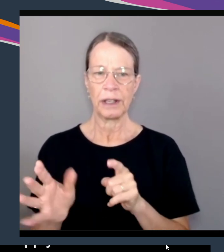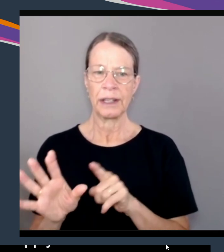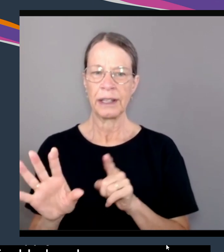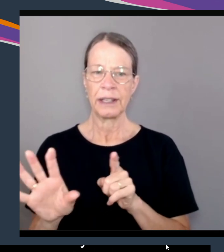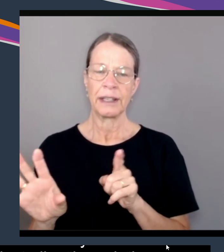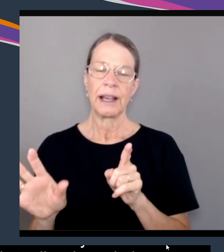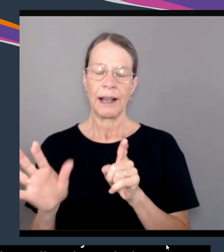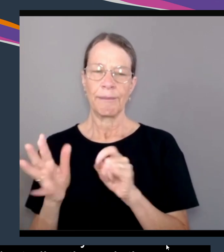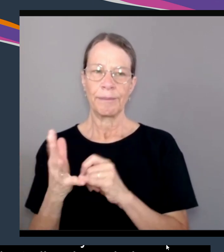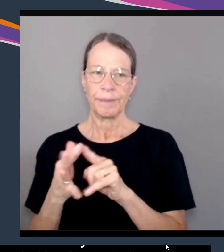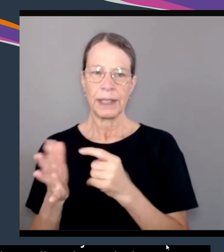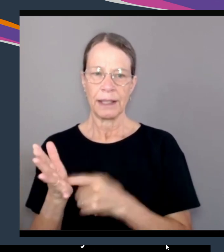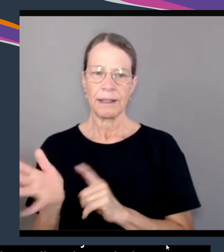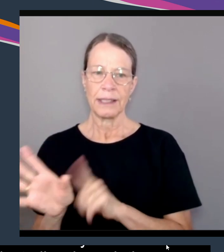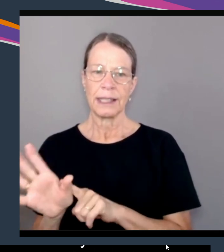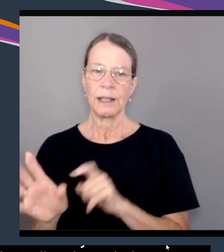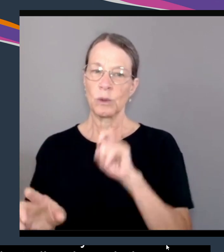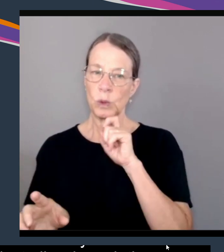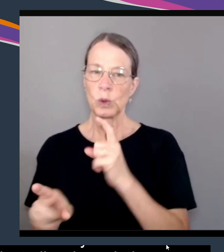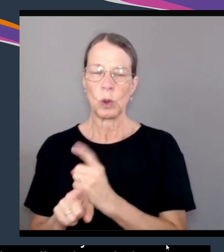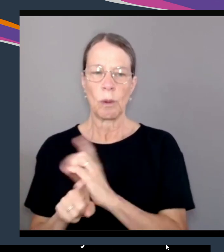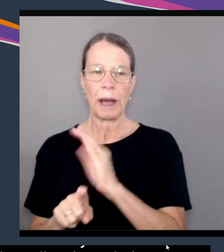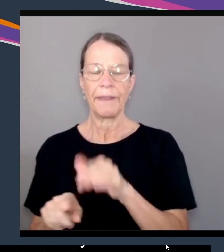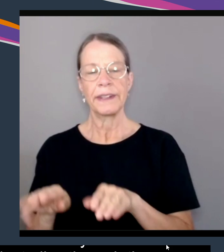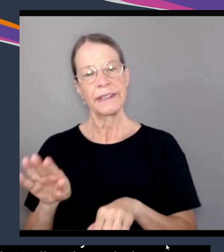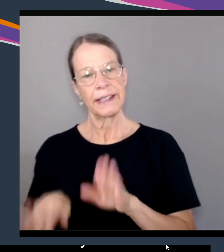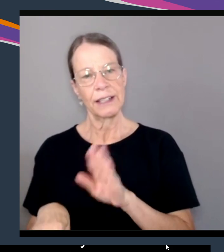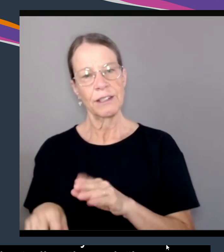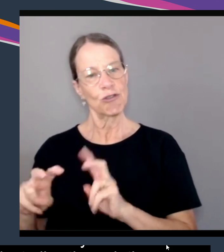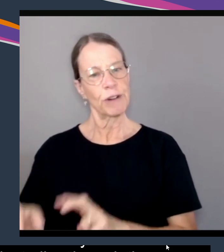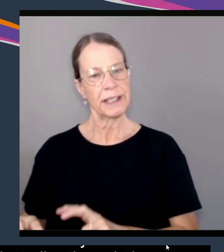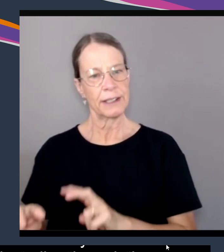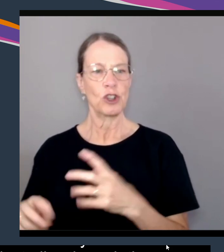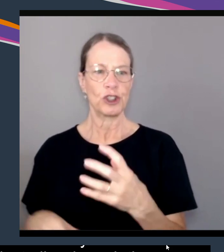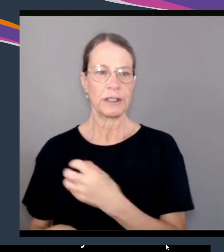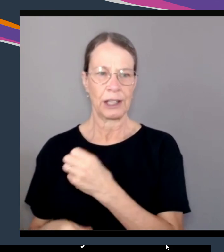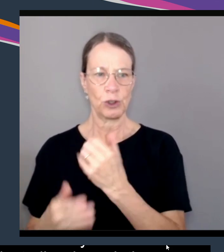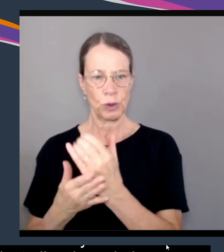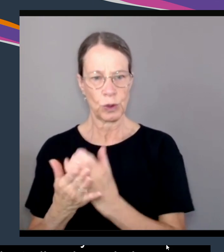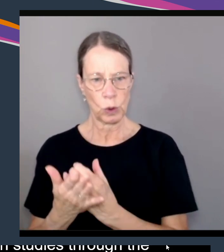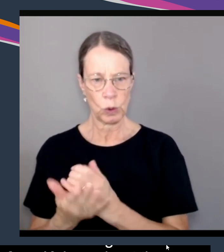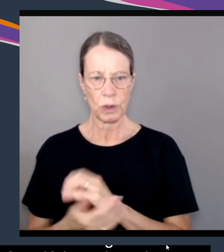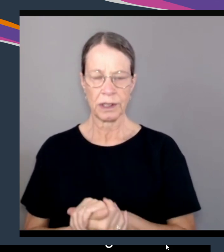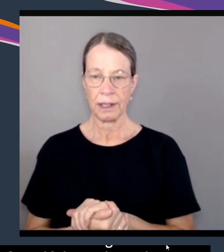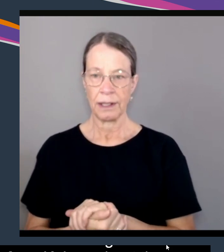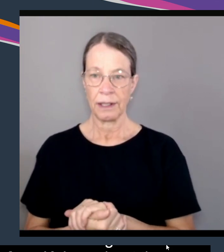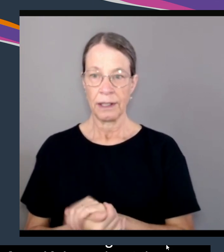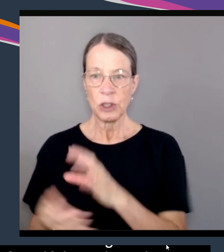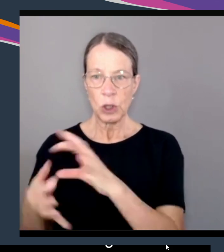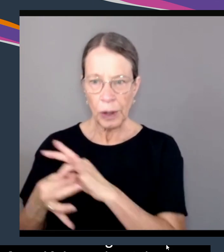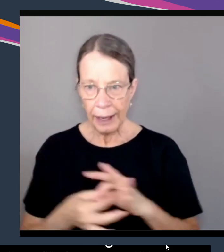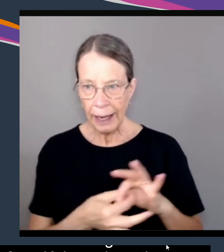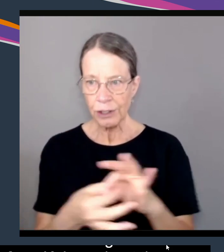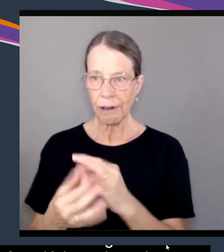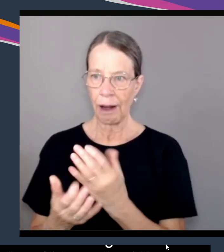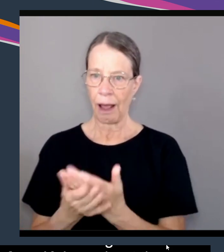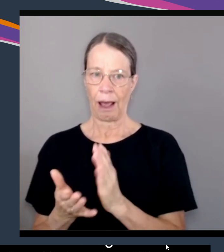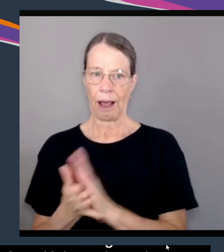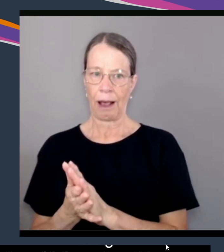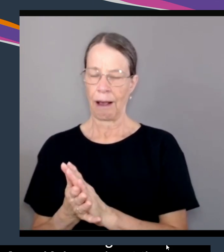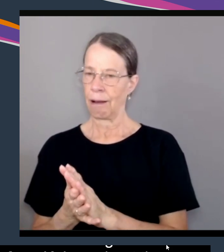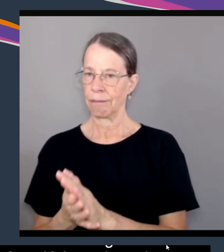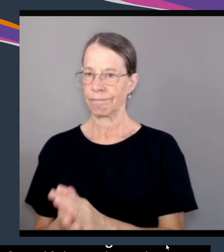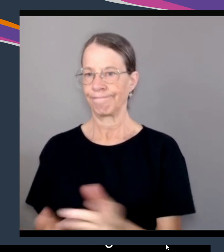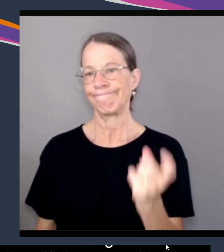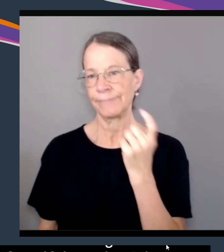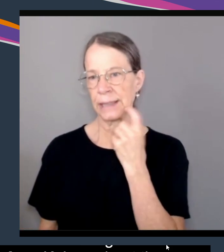well. These initiatives are connected by a simple principle. People with disability are not just